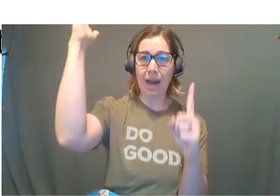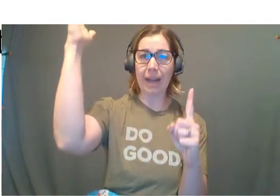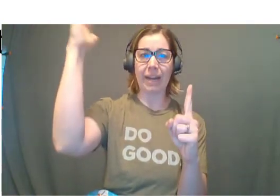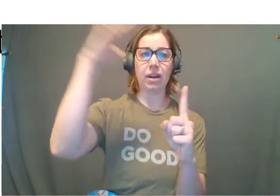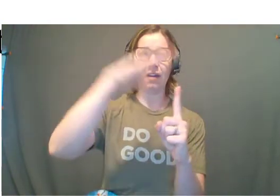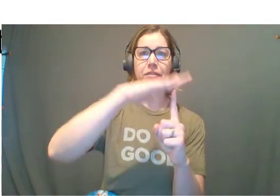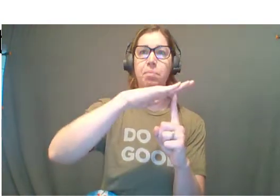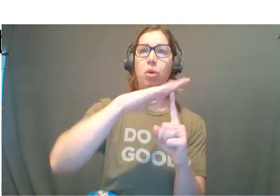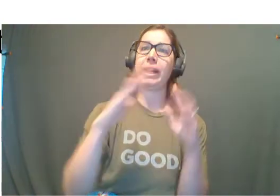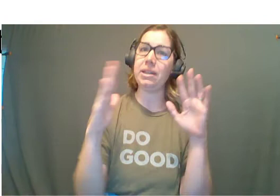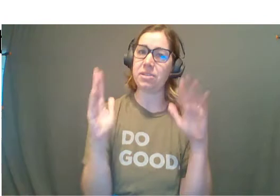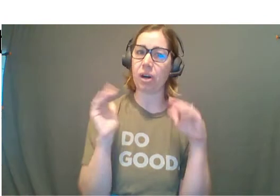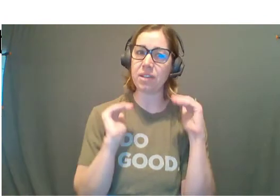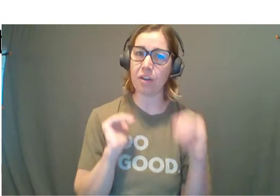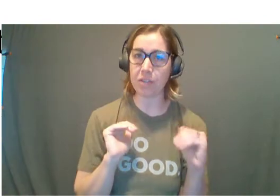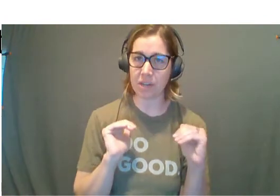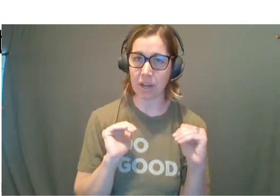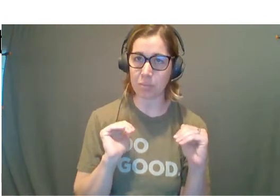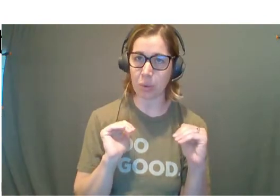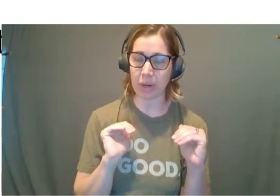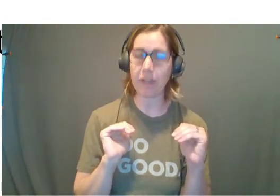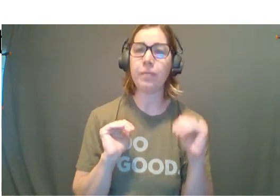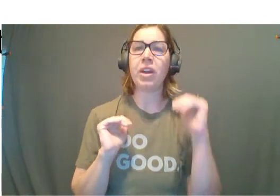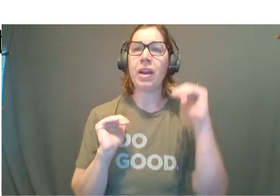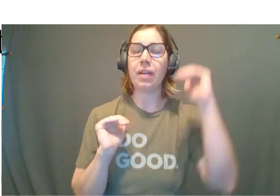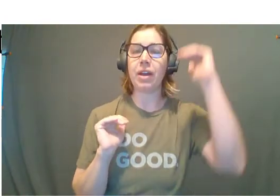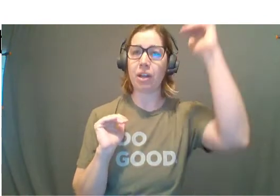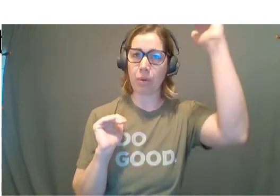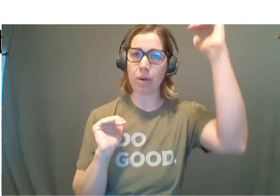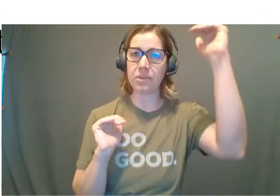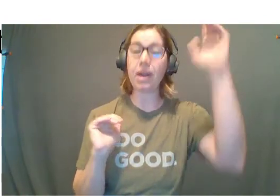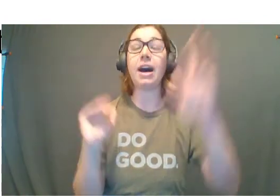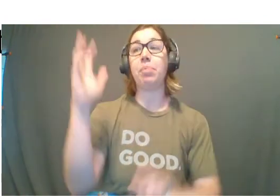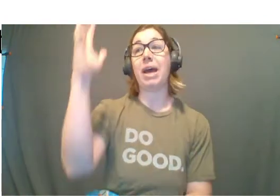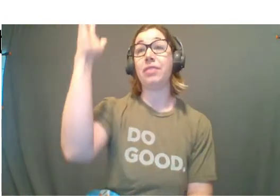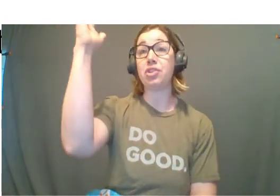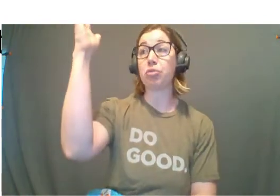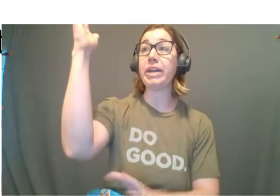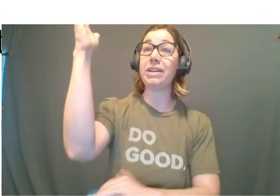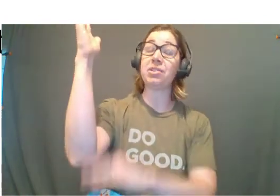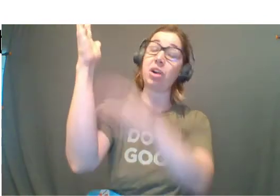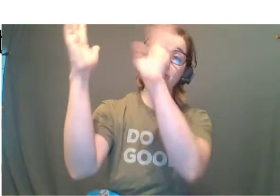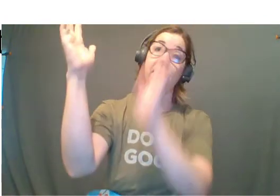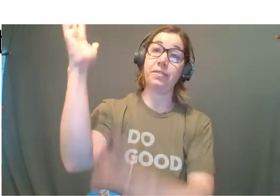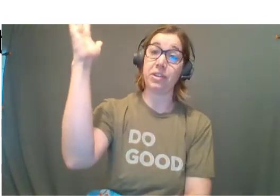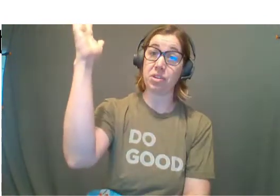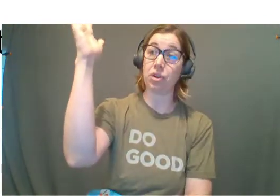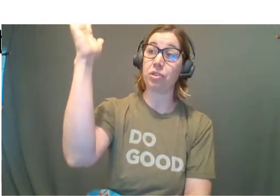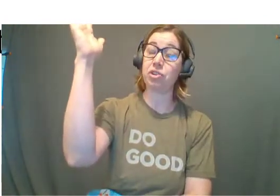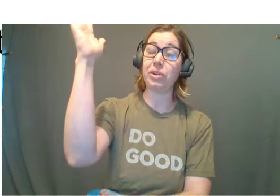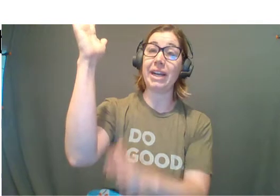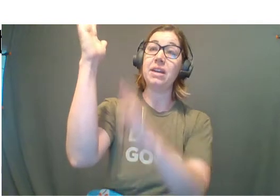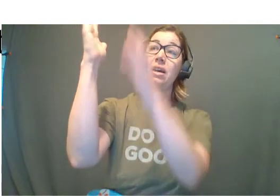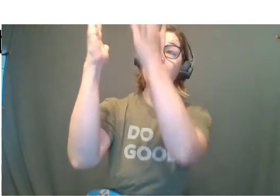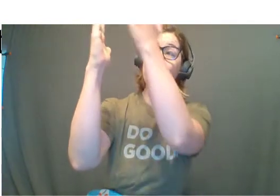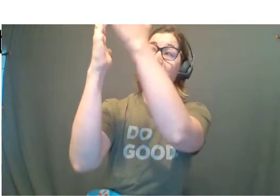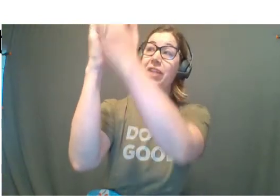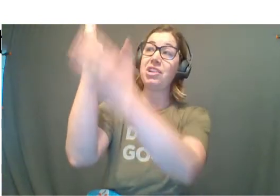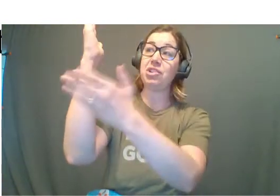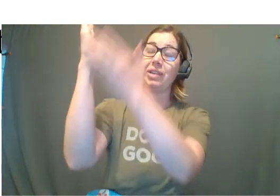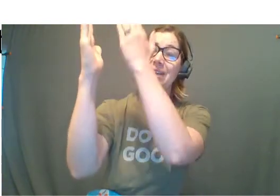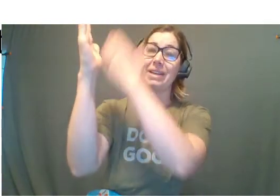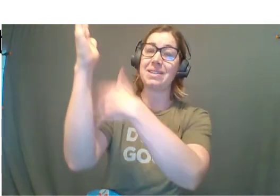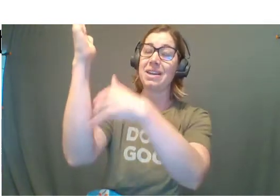the height of the boy, he starts off as a young boy, and then he grows up, and the tree starts off as a tall tree,